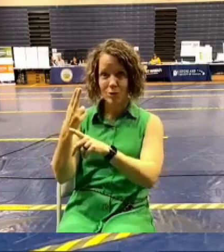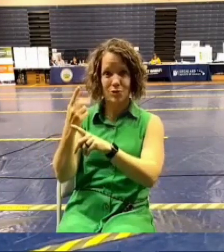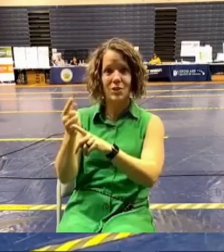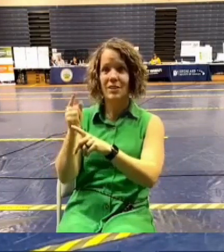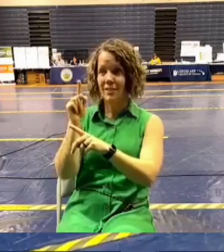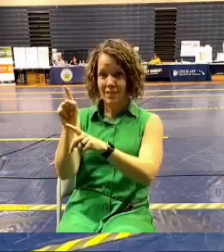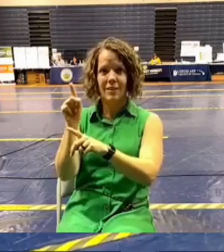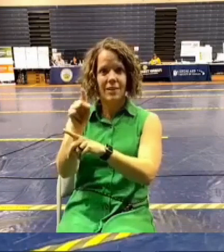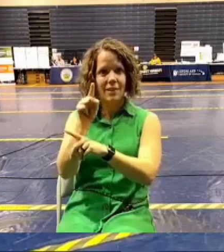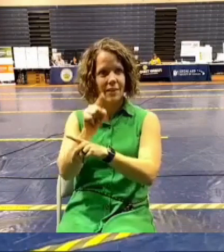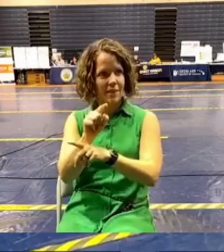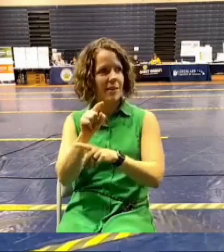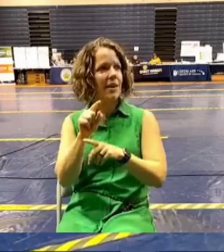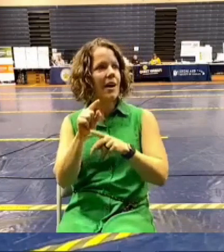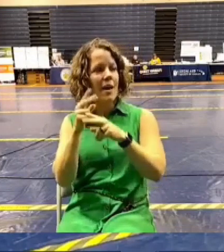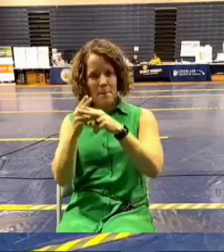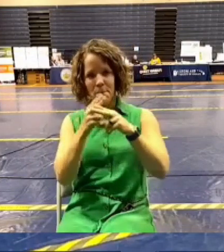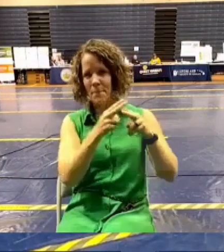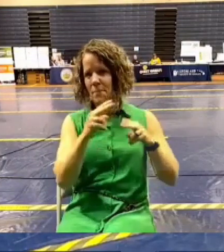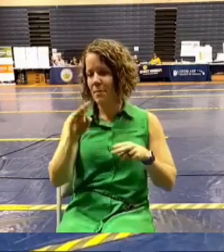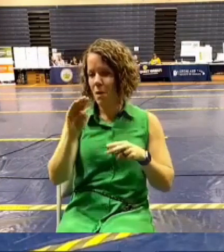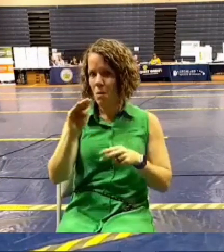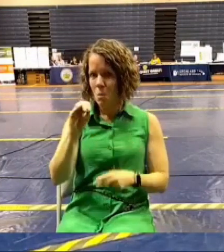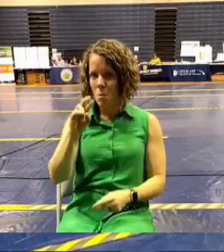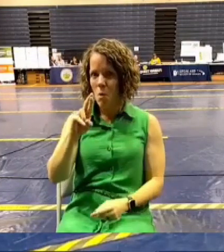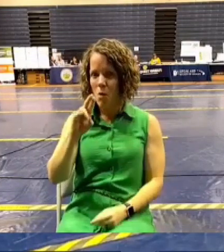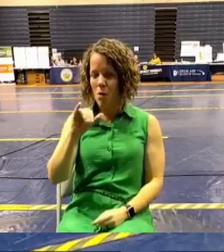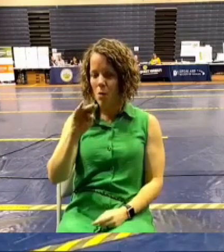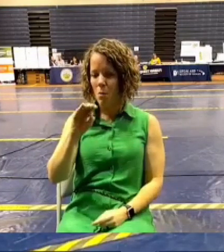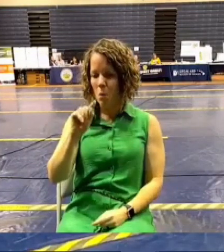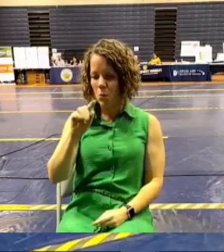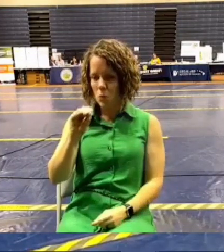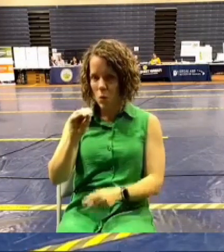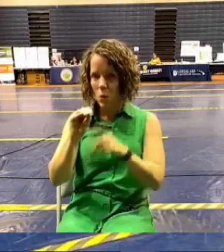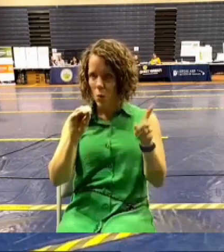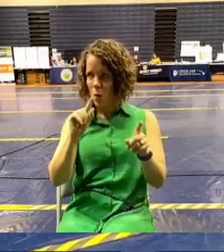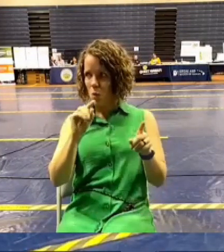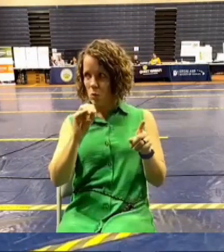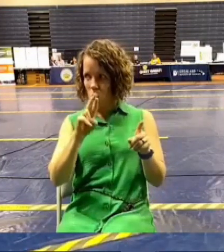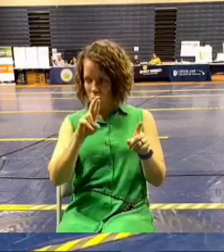Gasman, Coach Brian Yamamoto, Coach Togo.